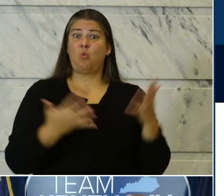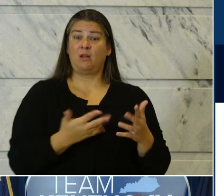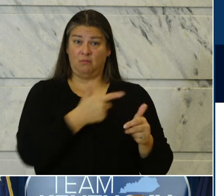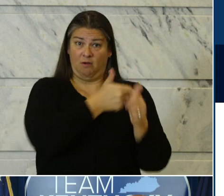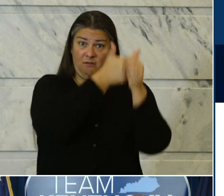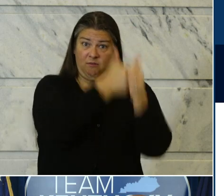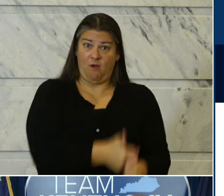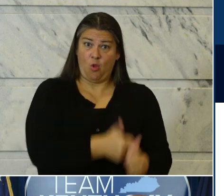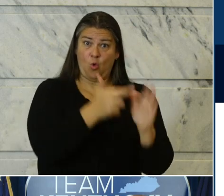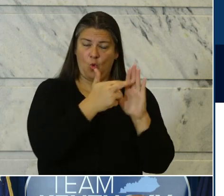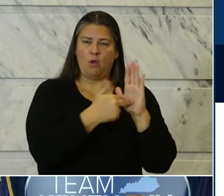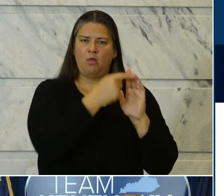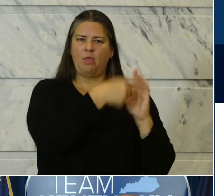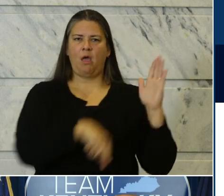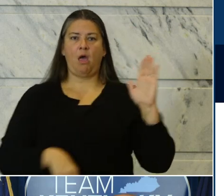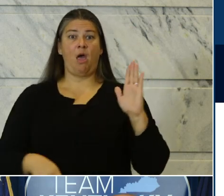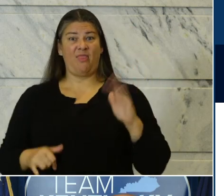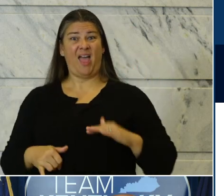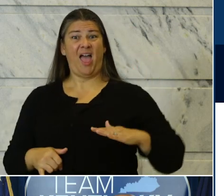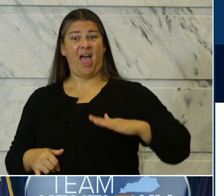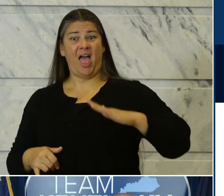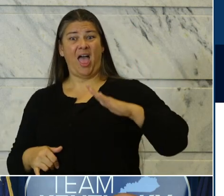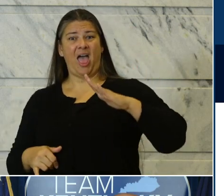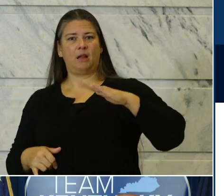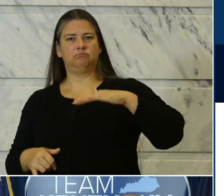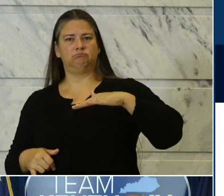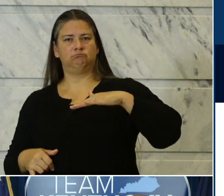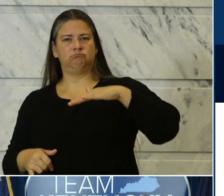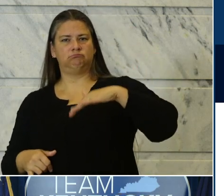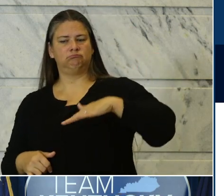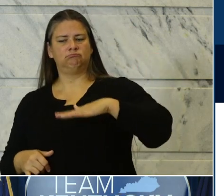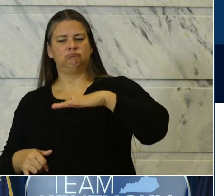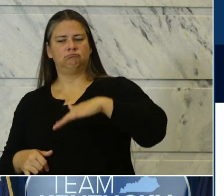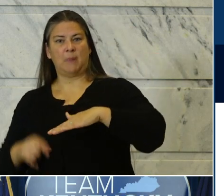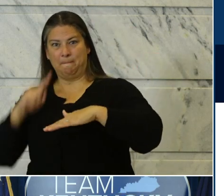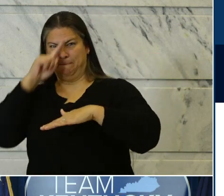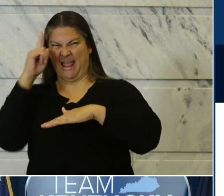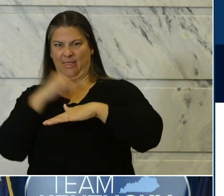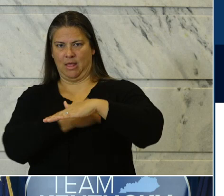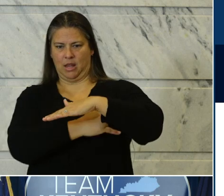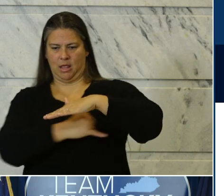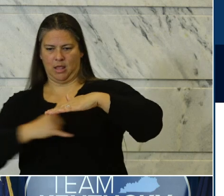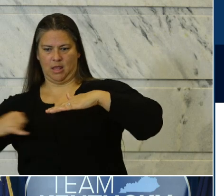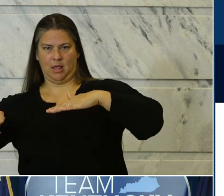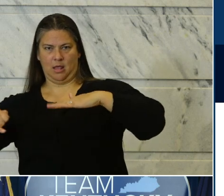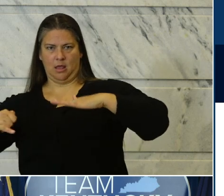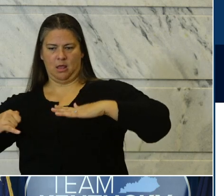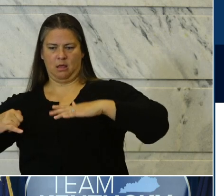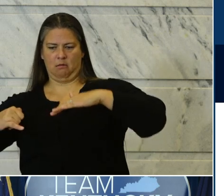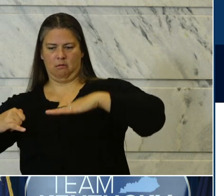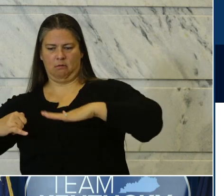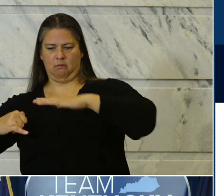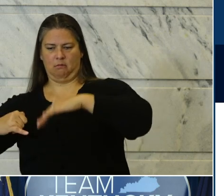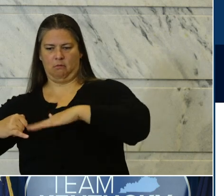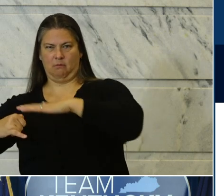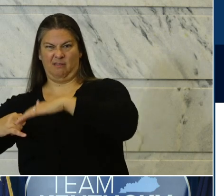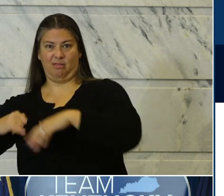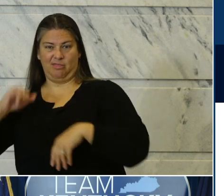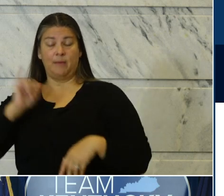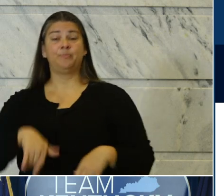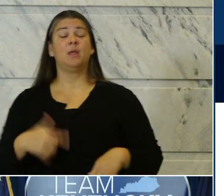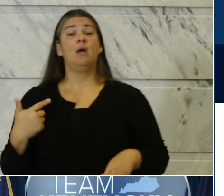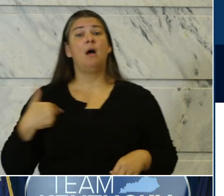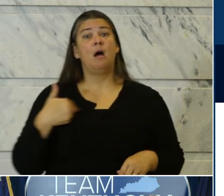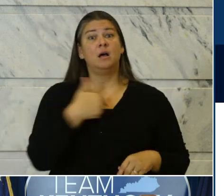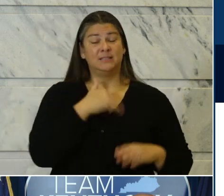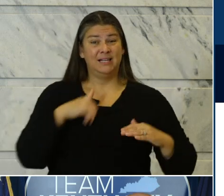the U.S. overall is the orange line. And if you look, we had a surge in the beginning and a plateau and a surge, and then it came back